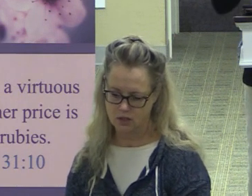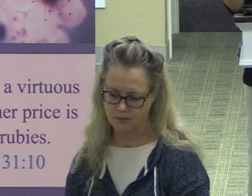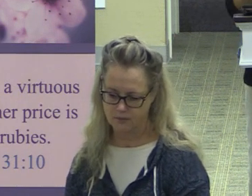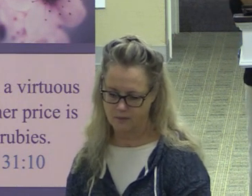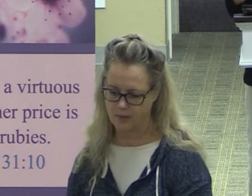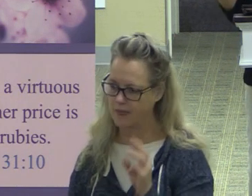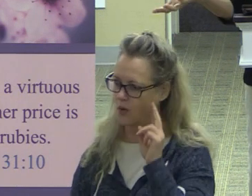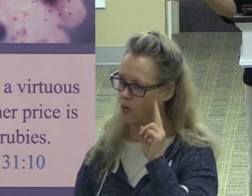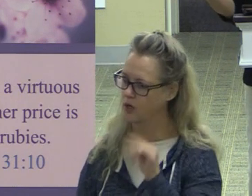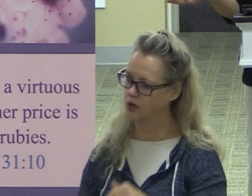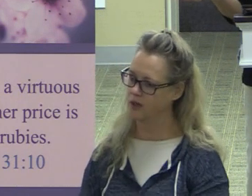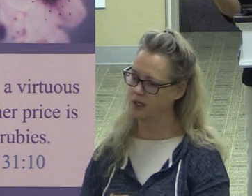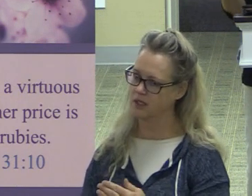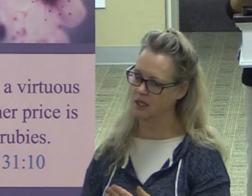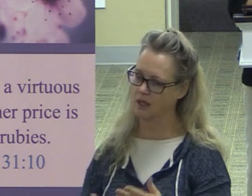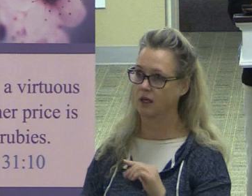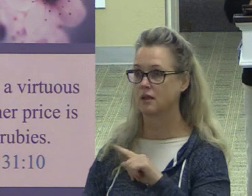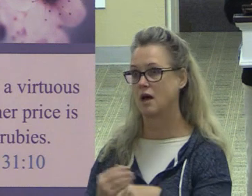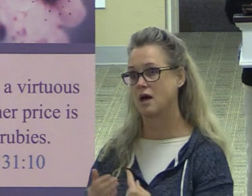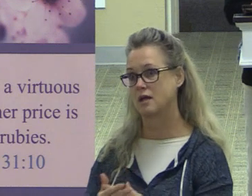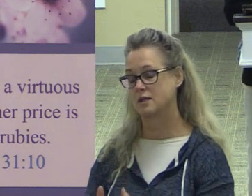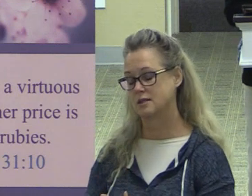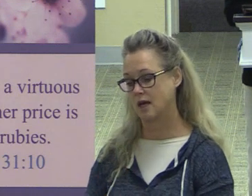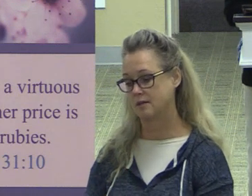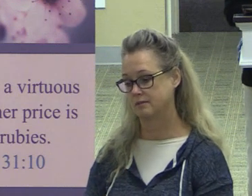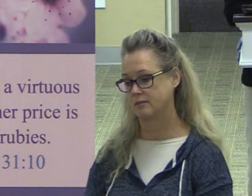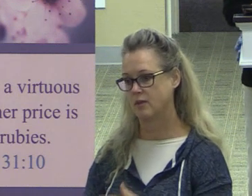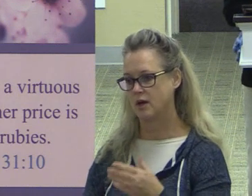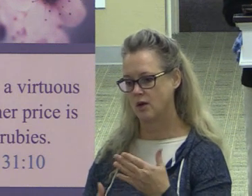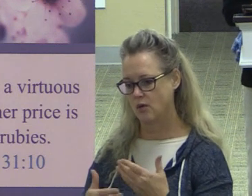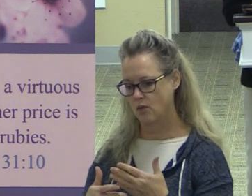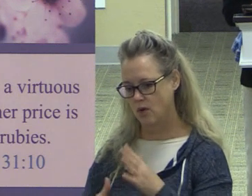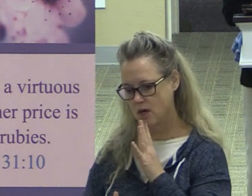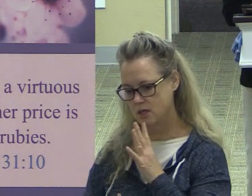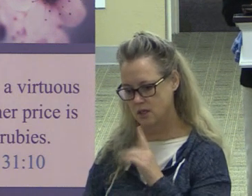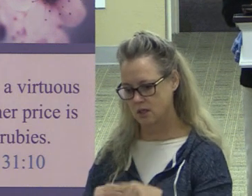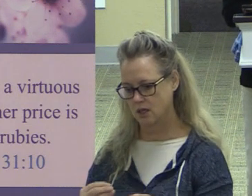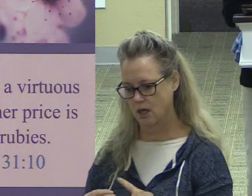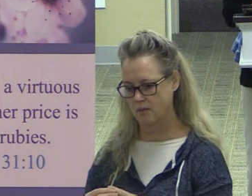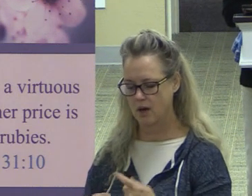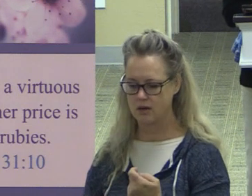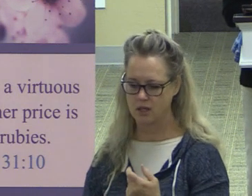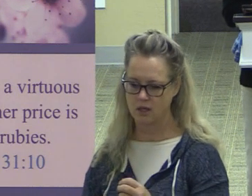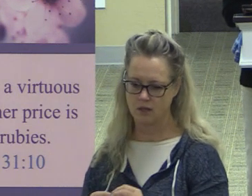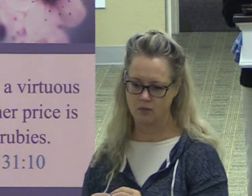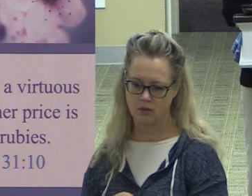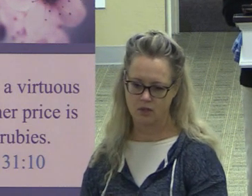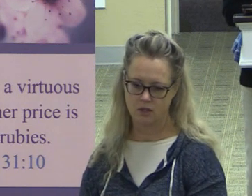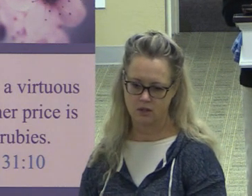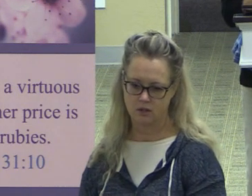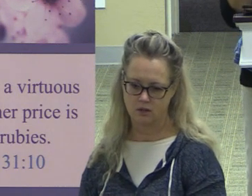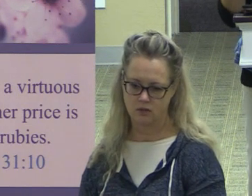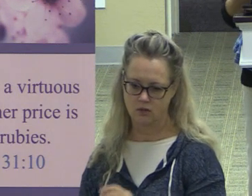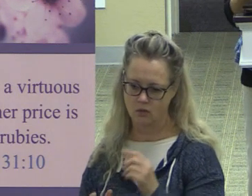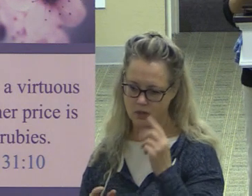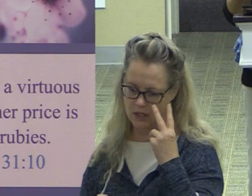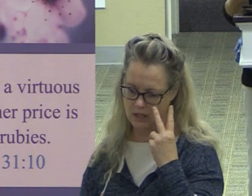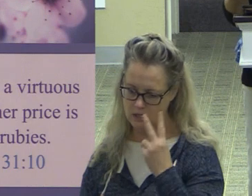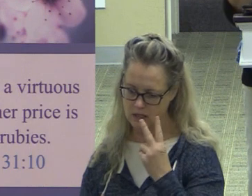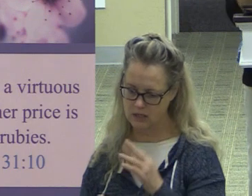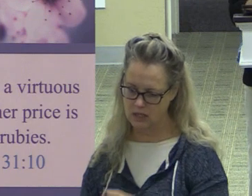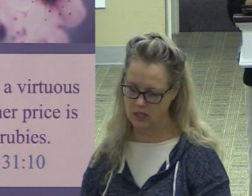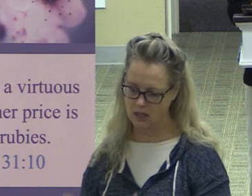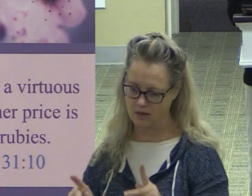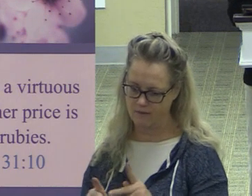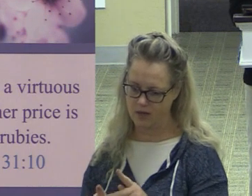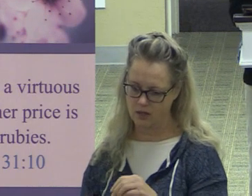We hear these things all the time, but I'd like to talk about them a little more so that we can see the value in these things and